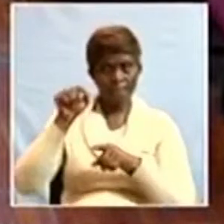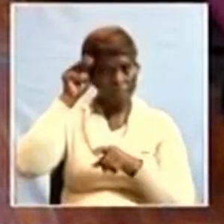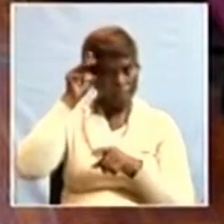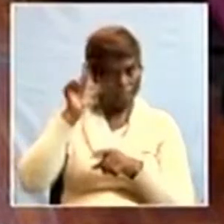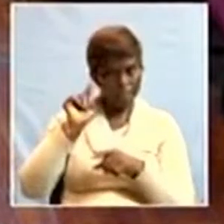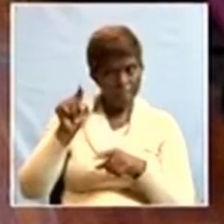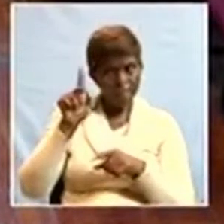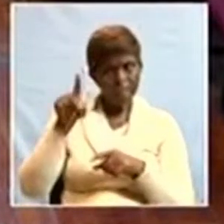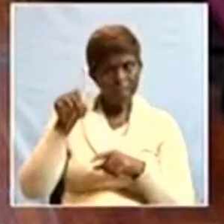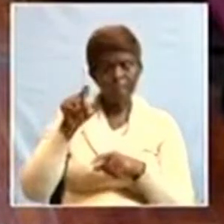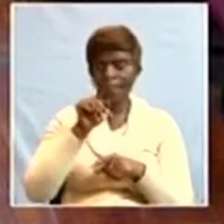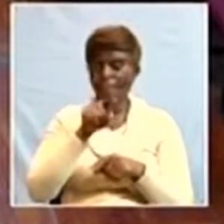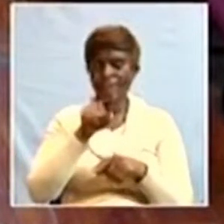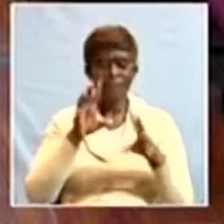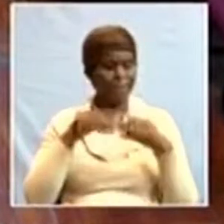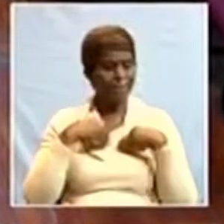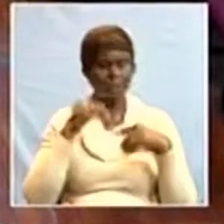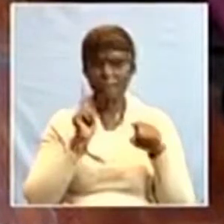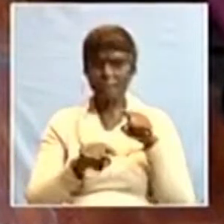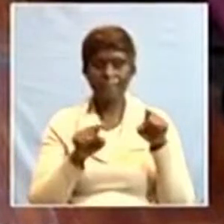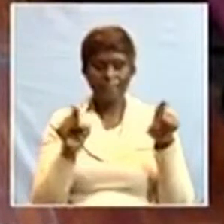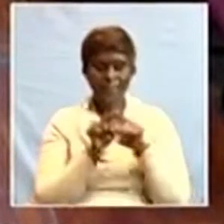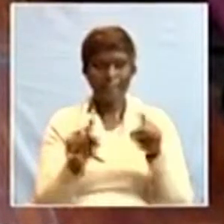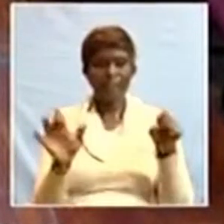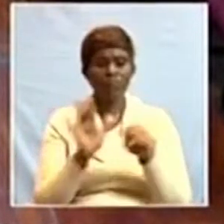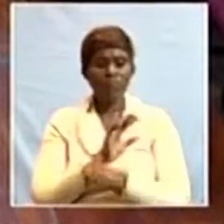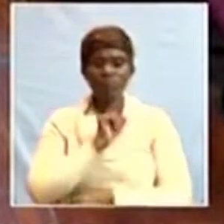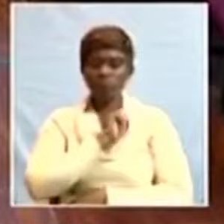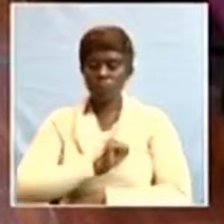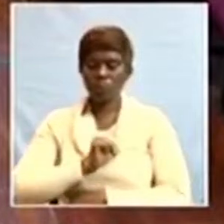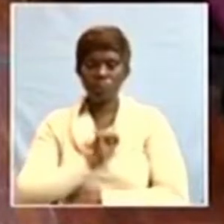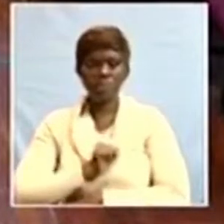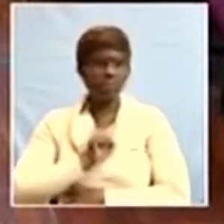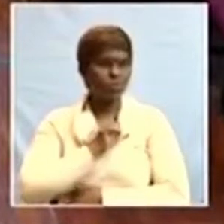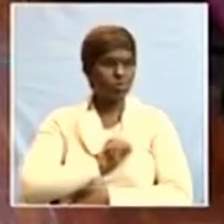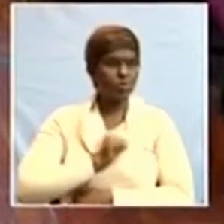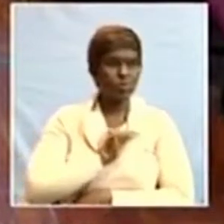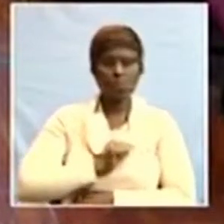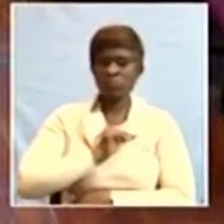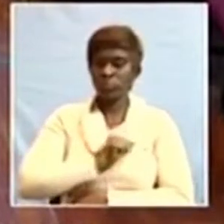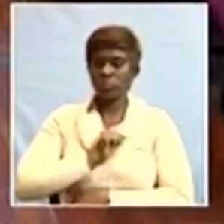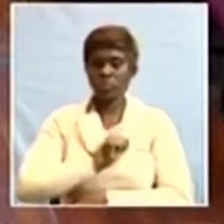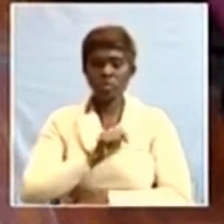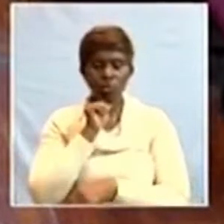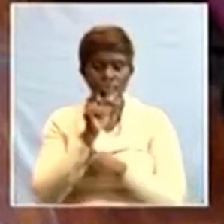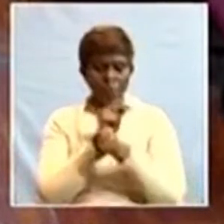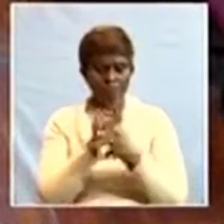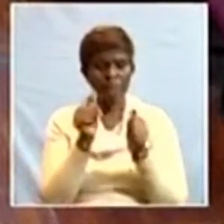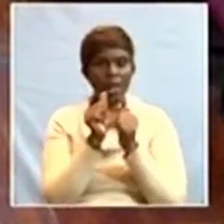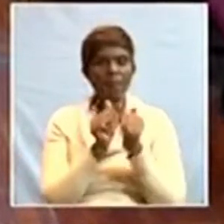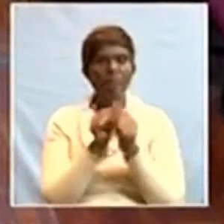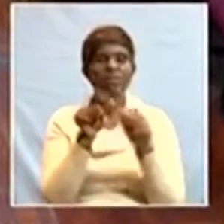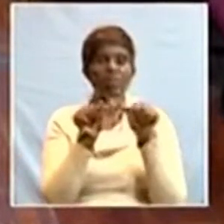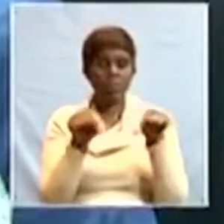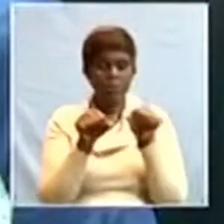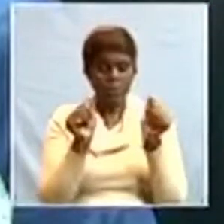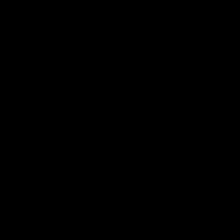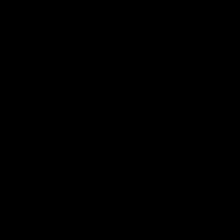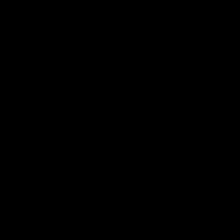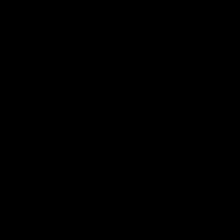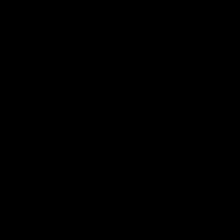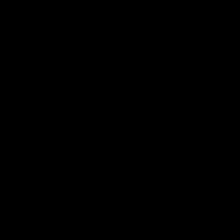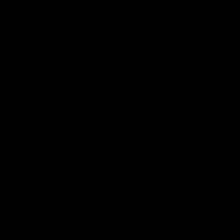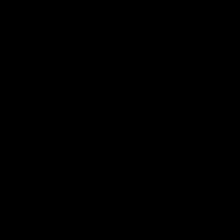PS. It's full of regrets. Your officers, they don't care about audit. And we the members